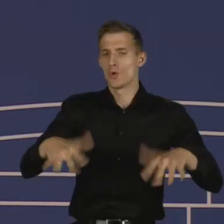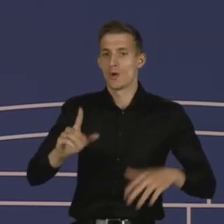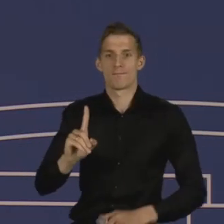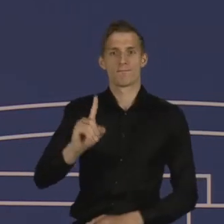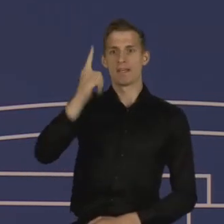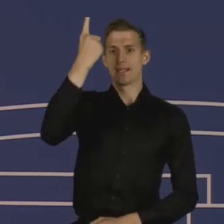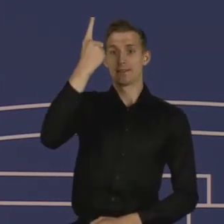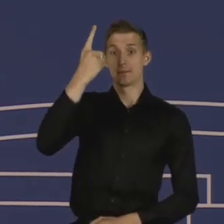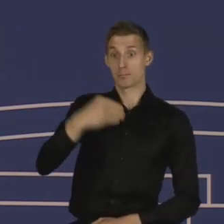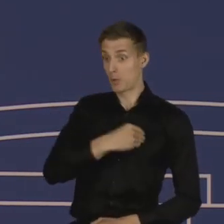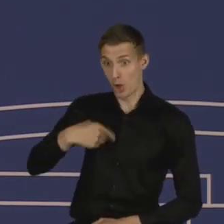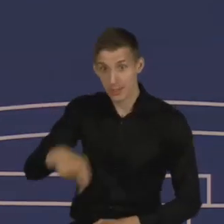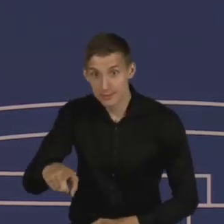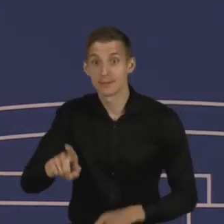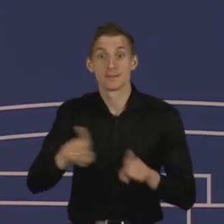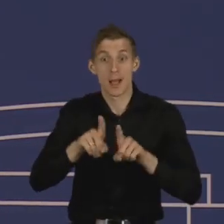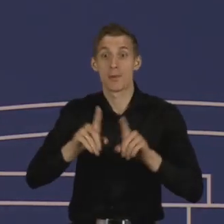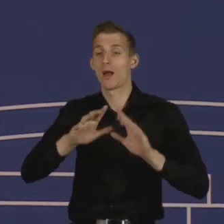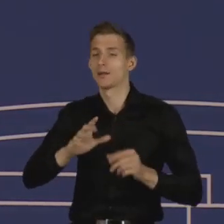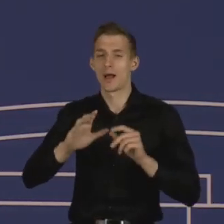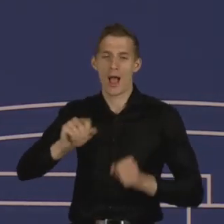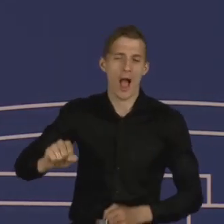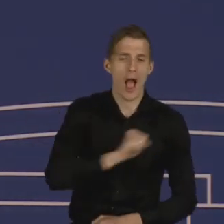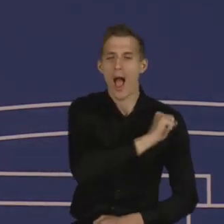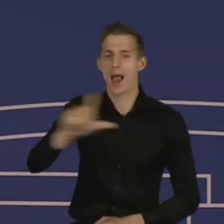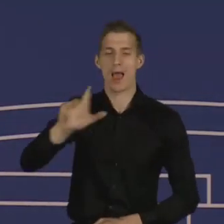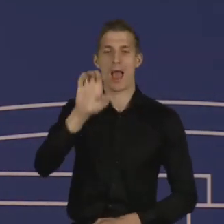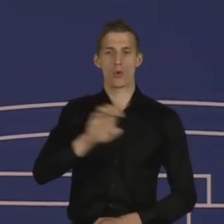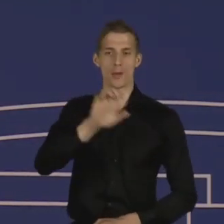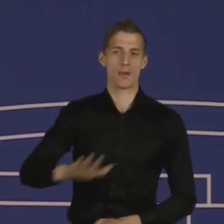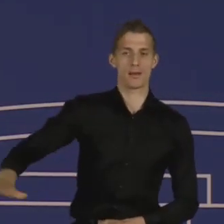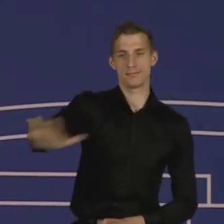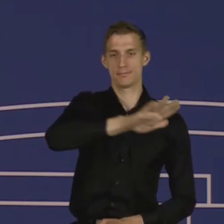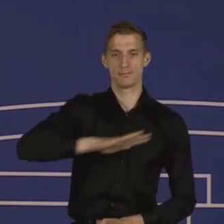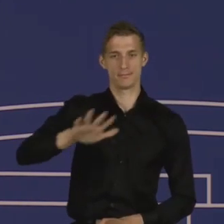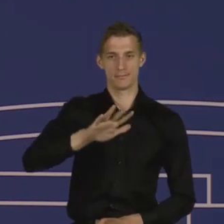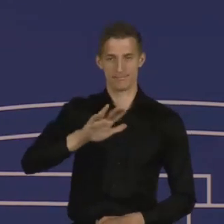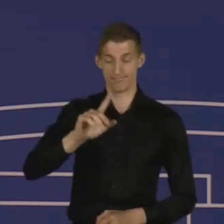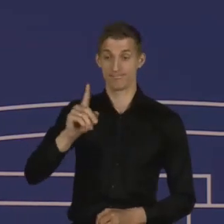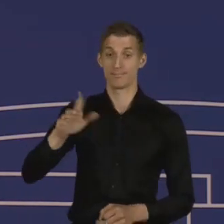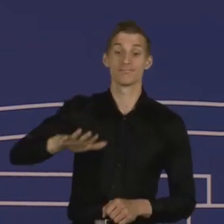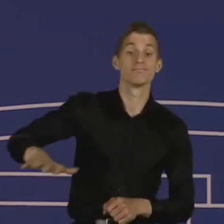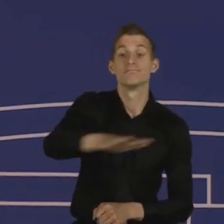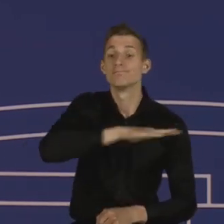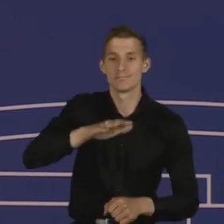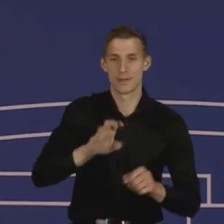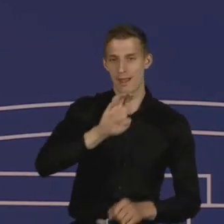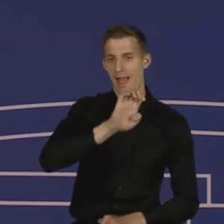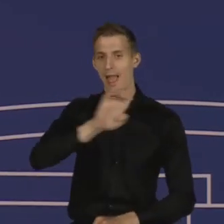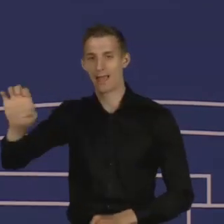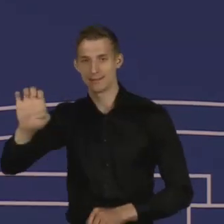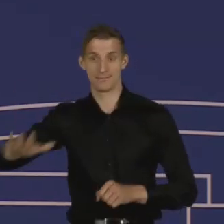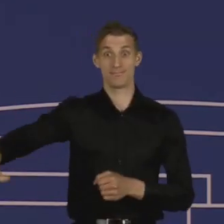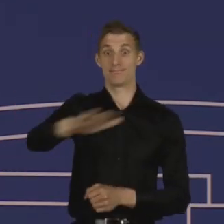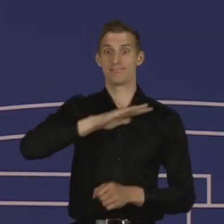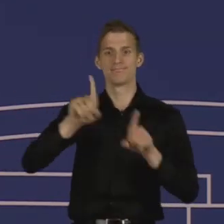innovative, they are modern, and they are responding to the current and future challenges with their development being very